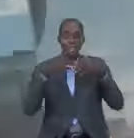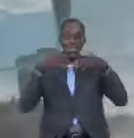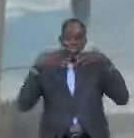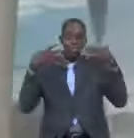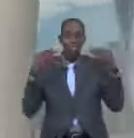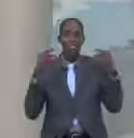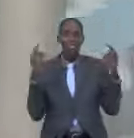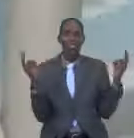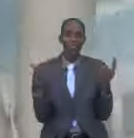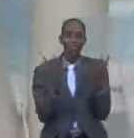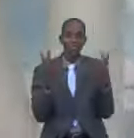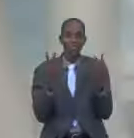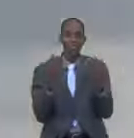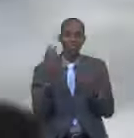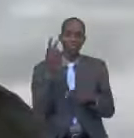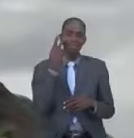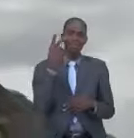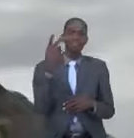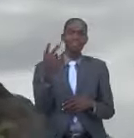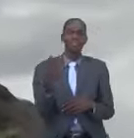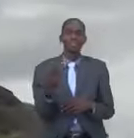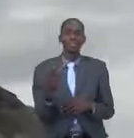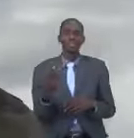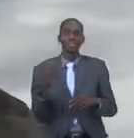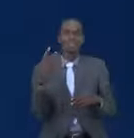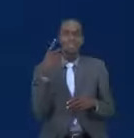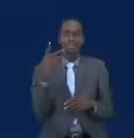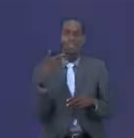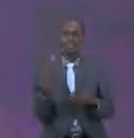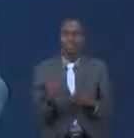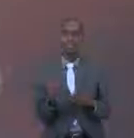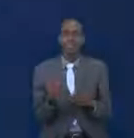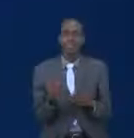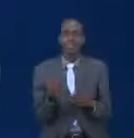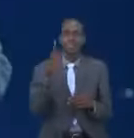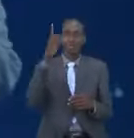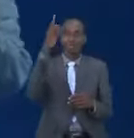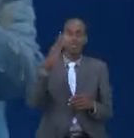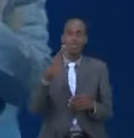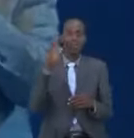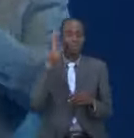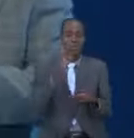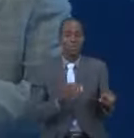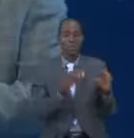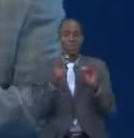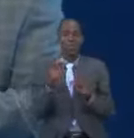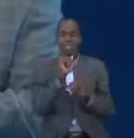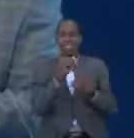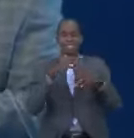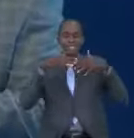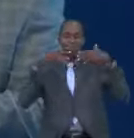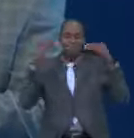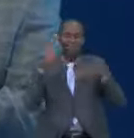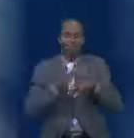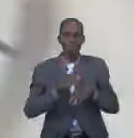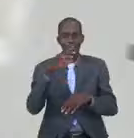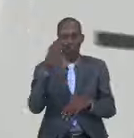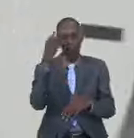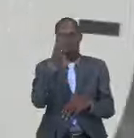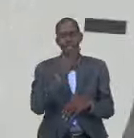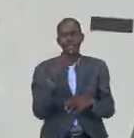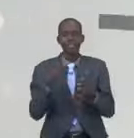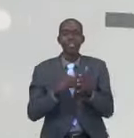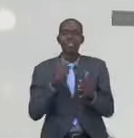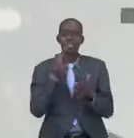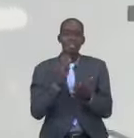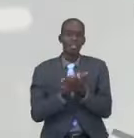victory is in sight affirms the soothing conquest strides. God will put a smile on your face. It's that